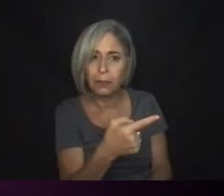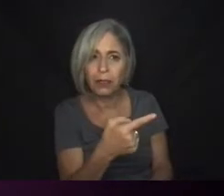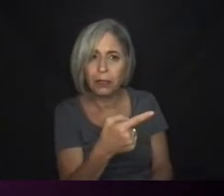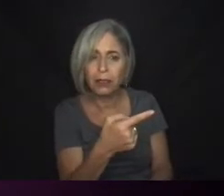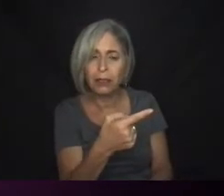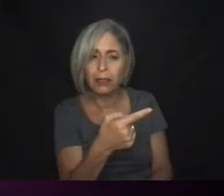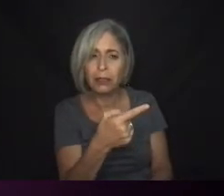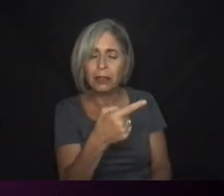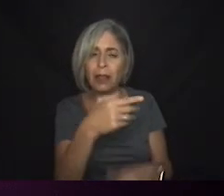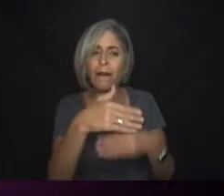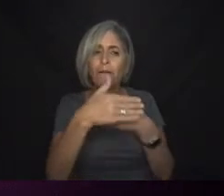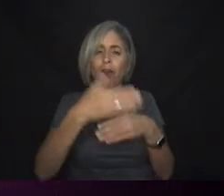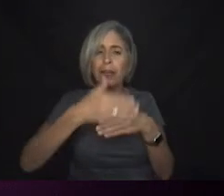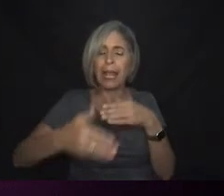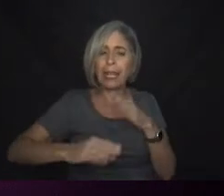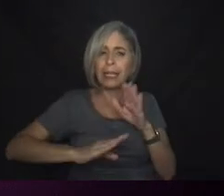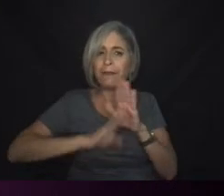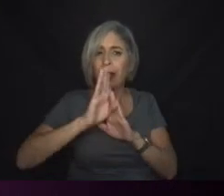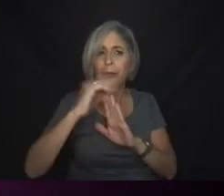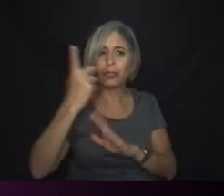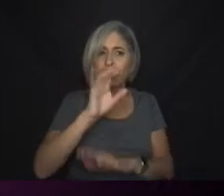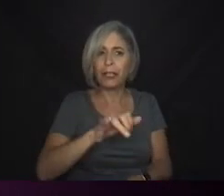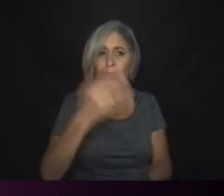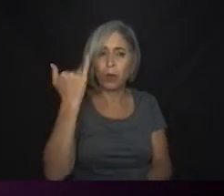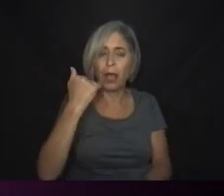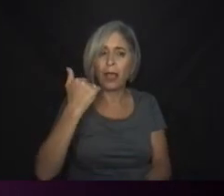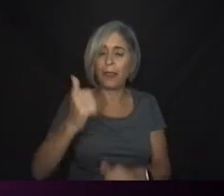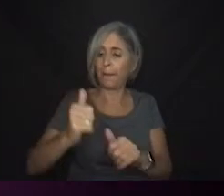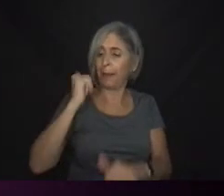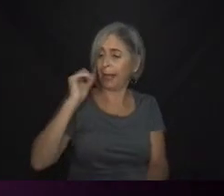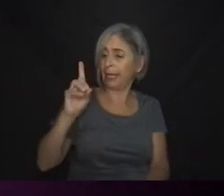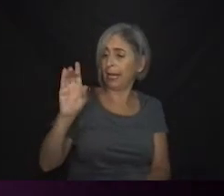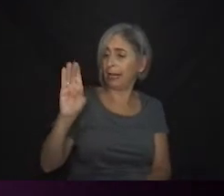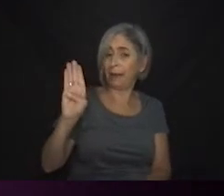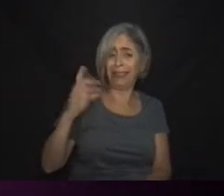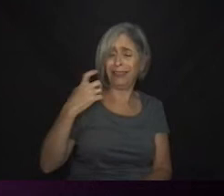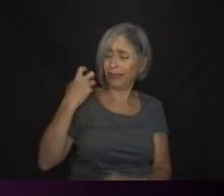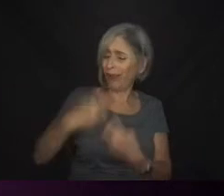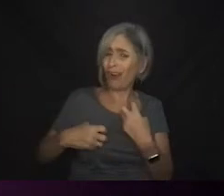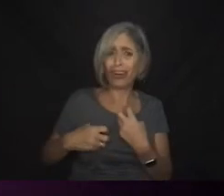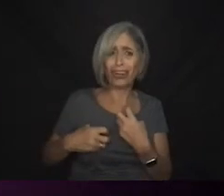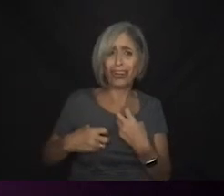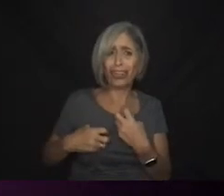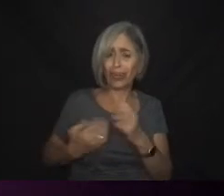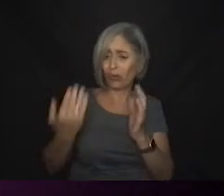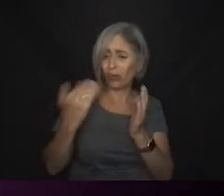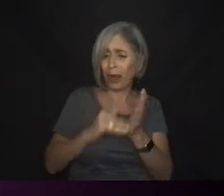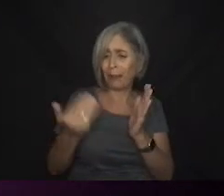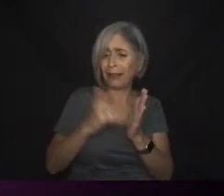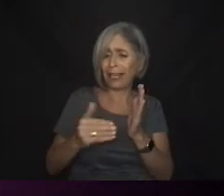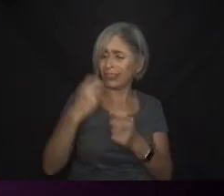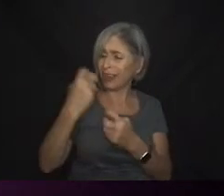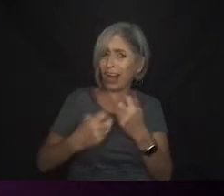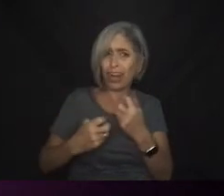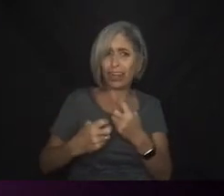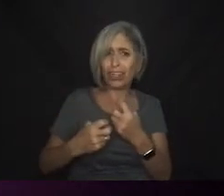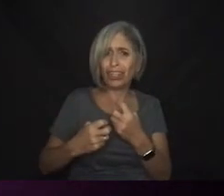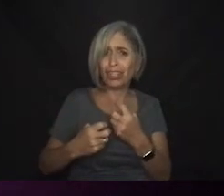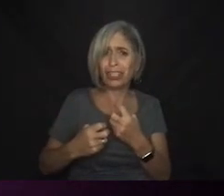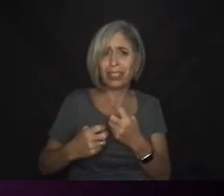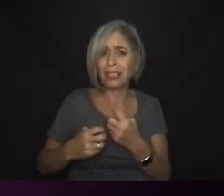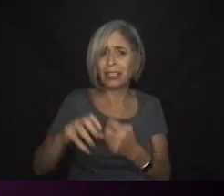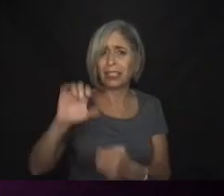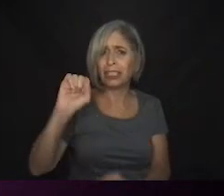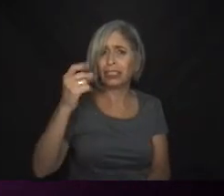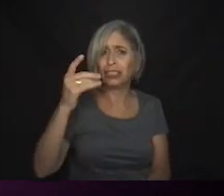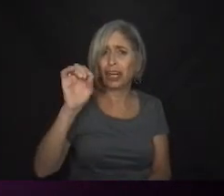front-end developers sometimes look like this because the database is just, it's hard. This replication is hard. Sharding is hard.